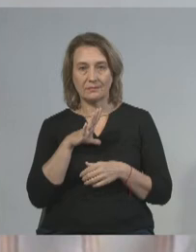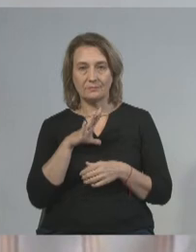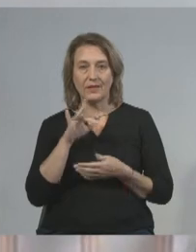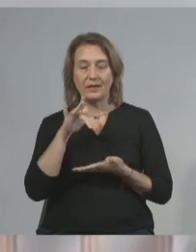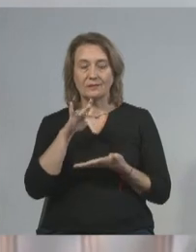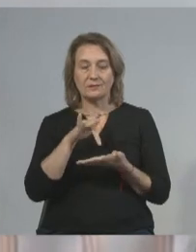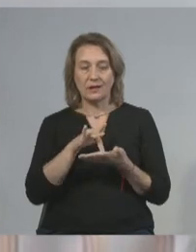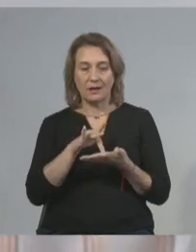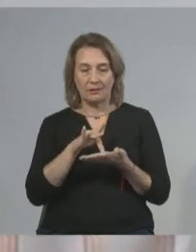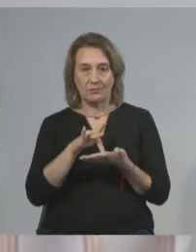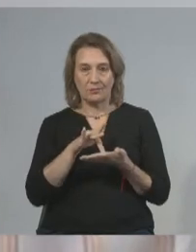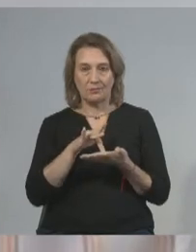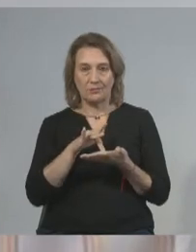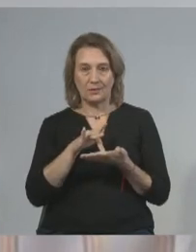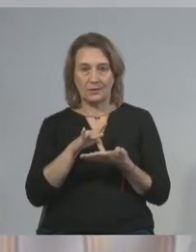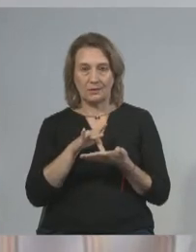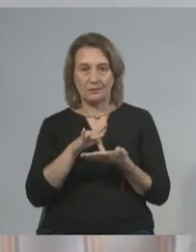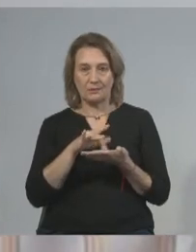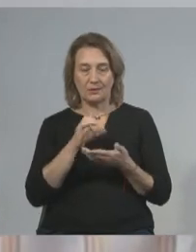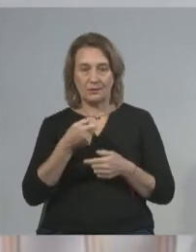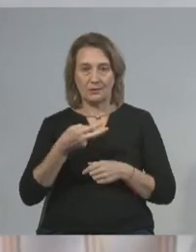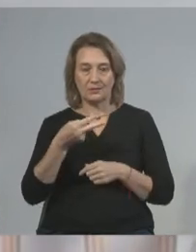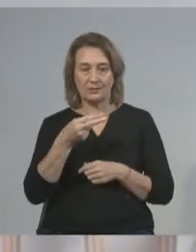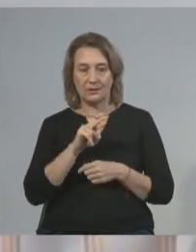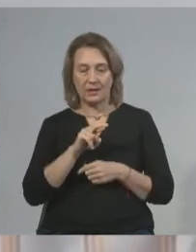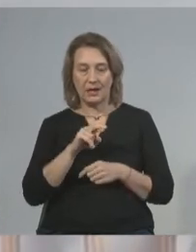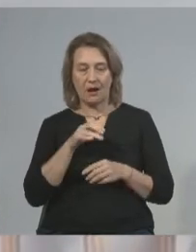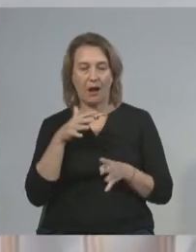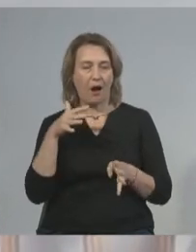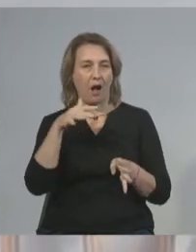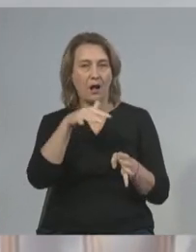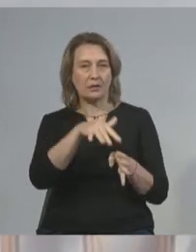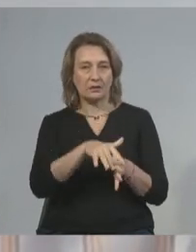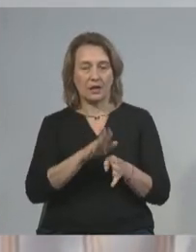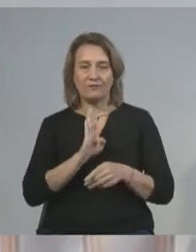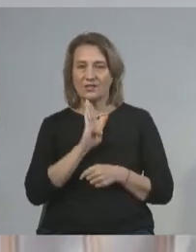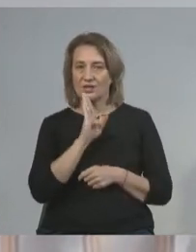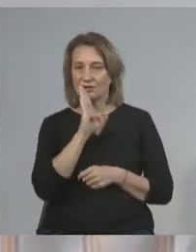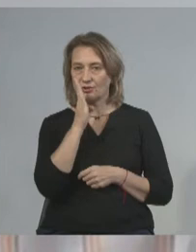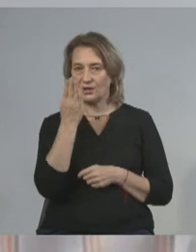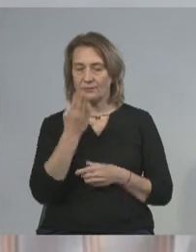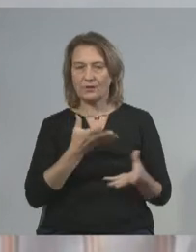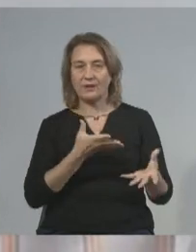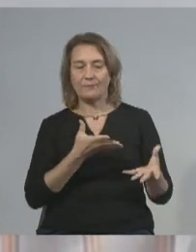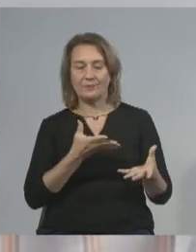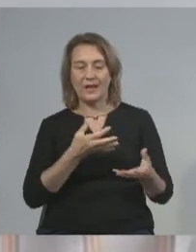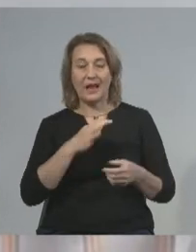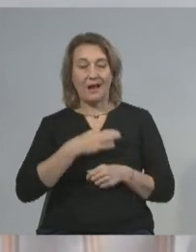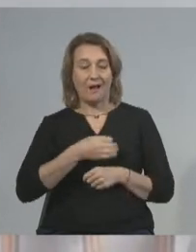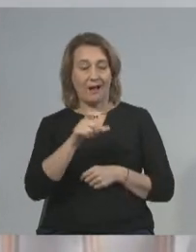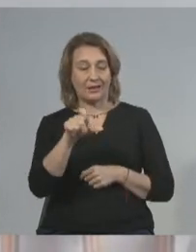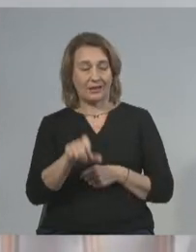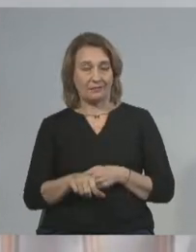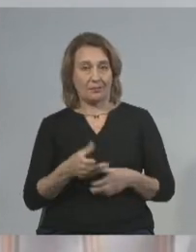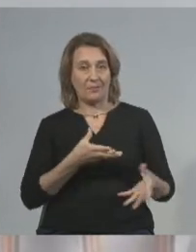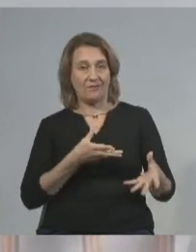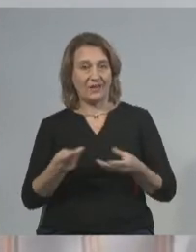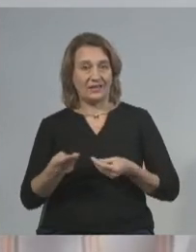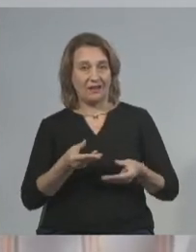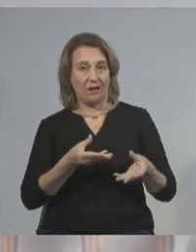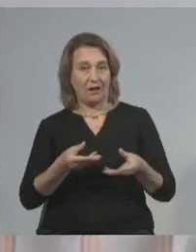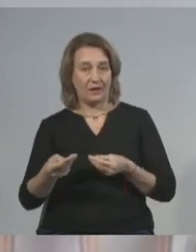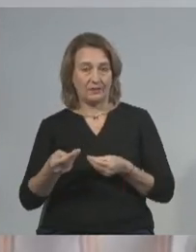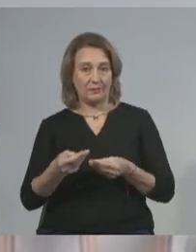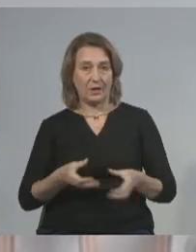can be targets for attacks uh by the end and by their for foreign agents